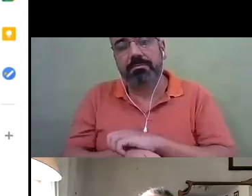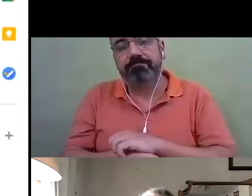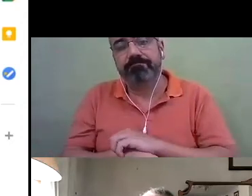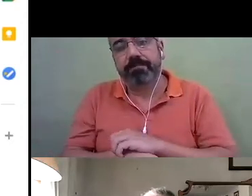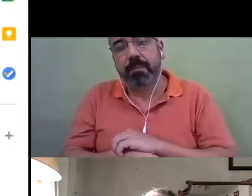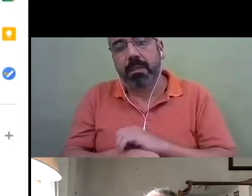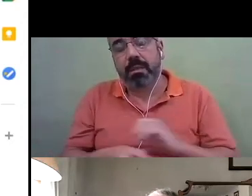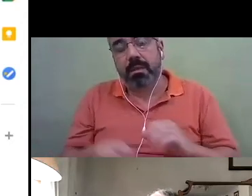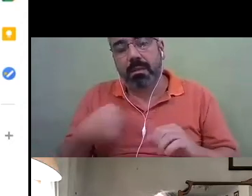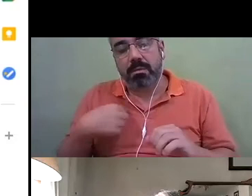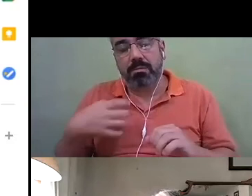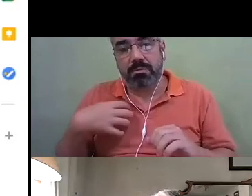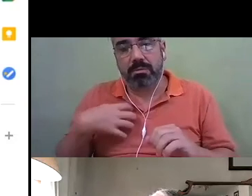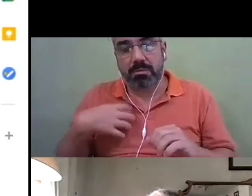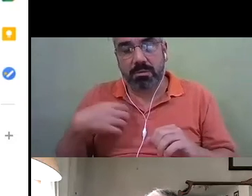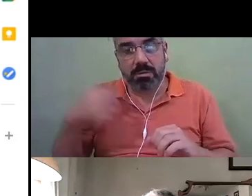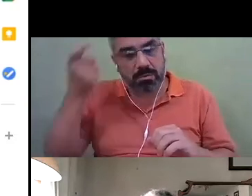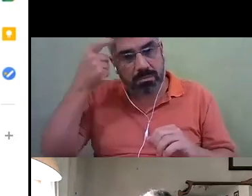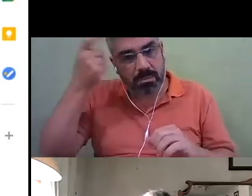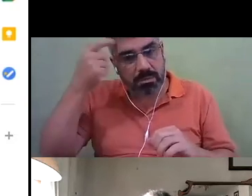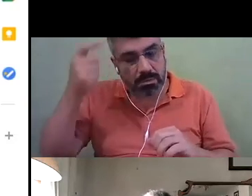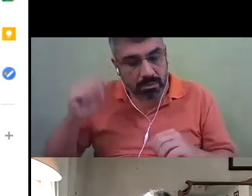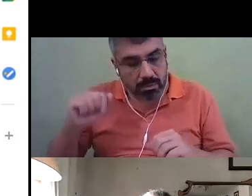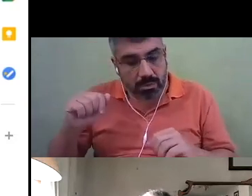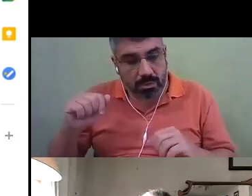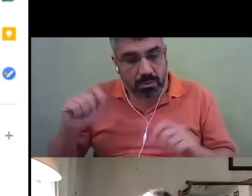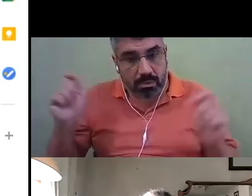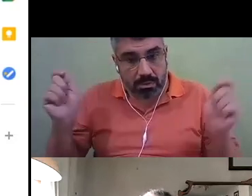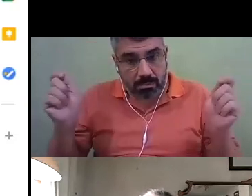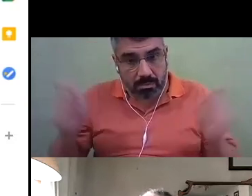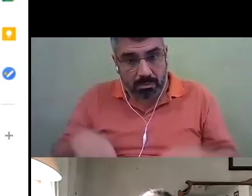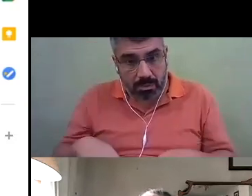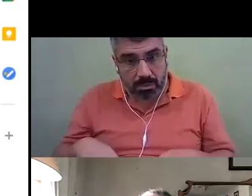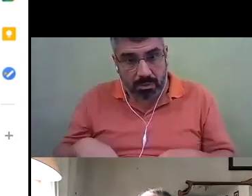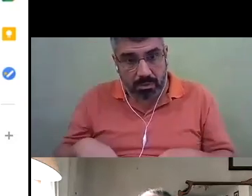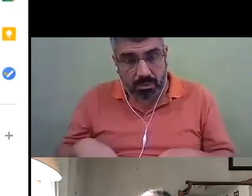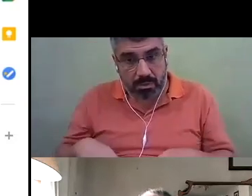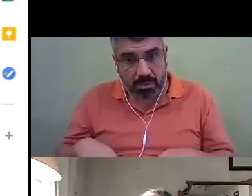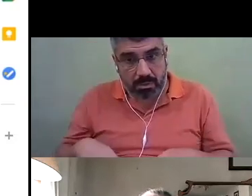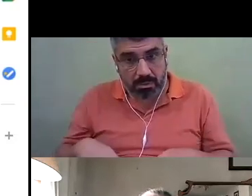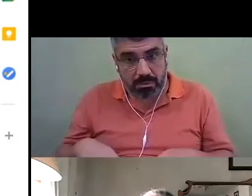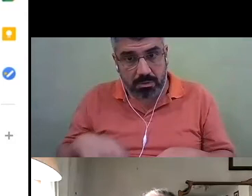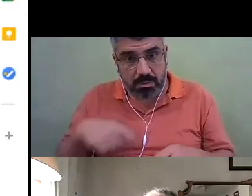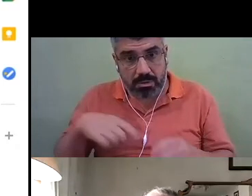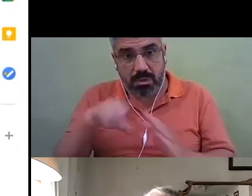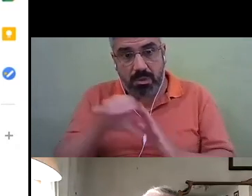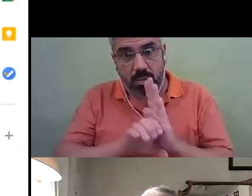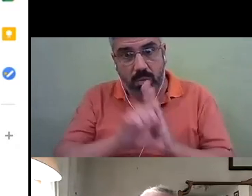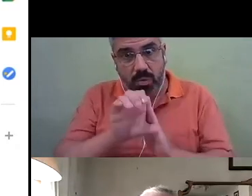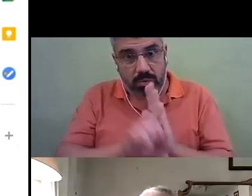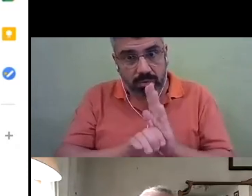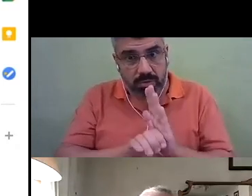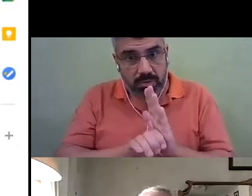that my analysis of that was that the concept of unit of